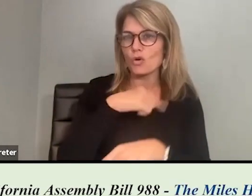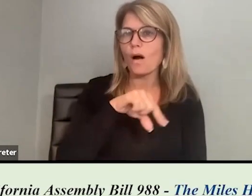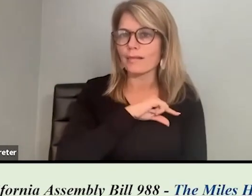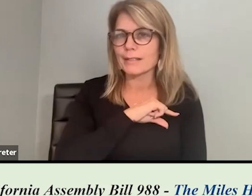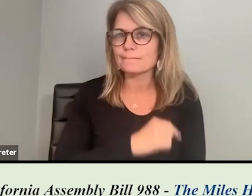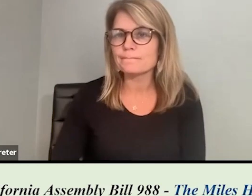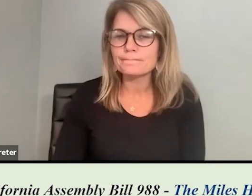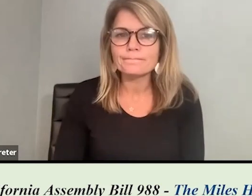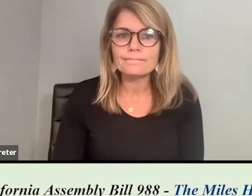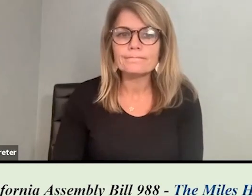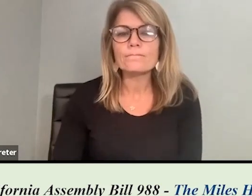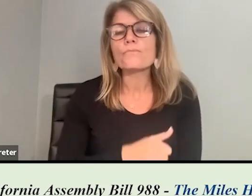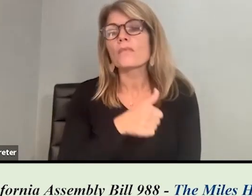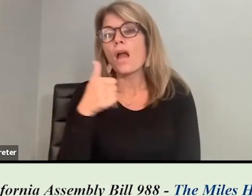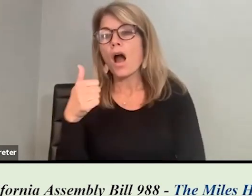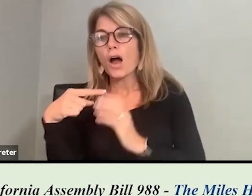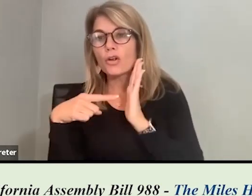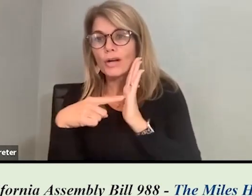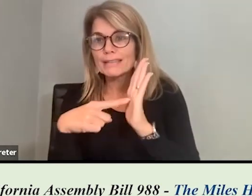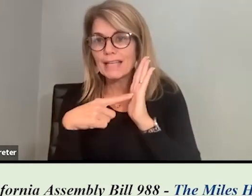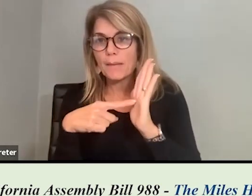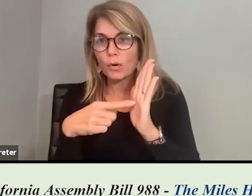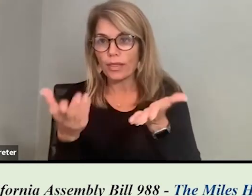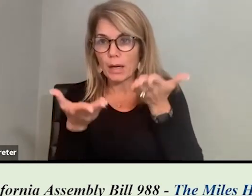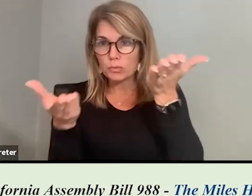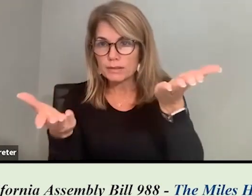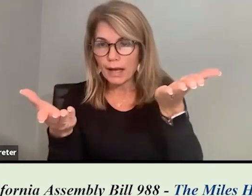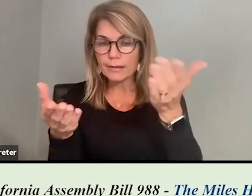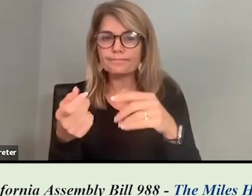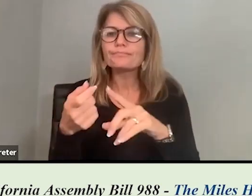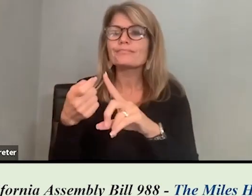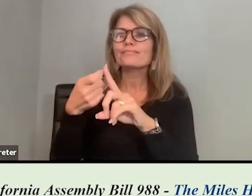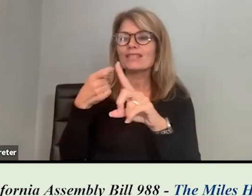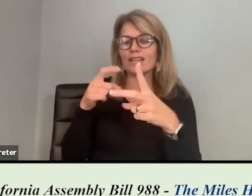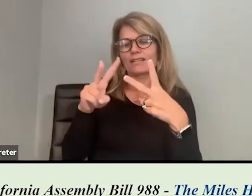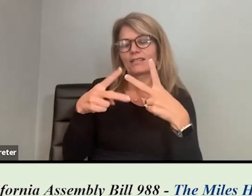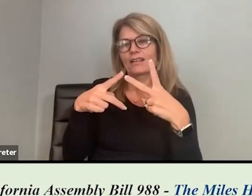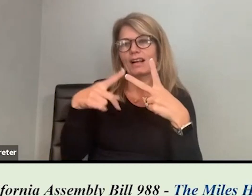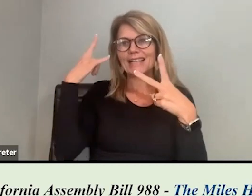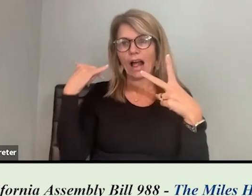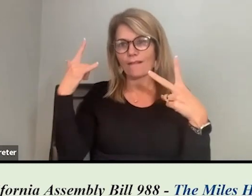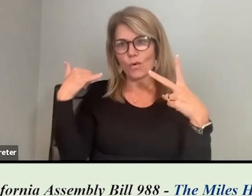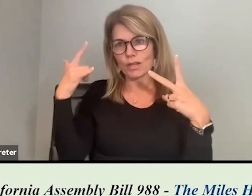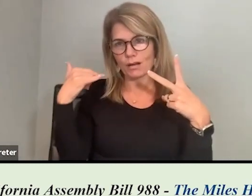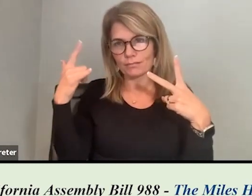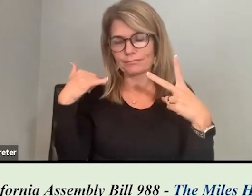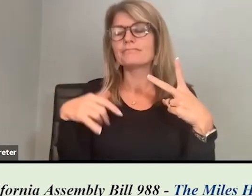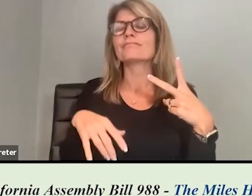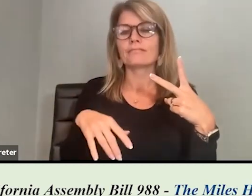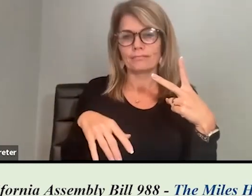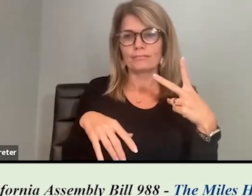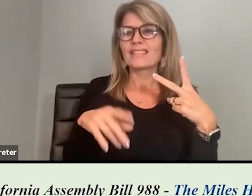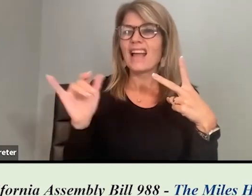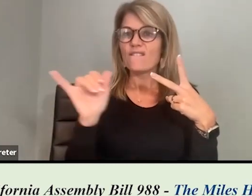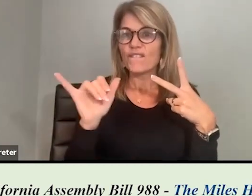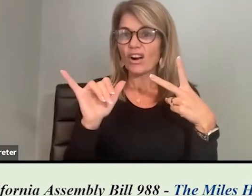Now, the other example that I'd like to present comes out of California. And they're very similar in one sense, in that